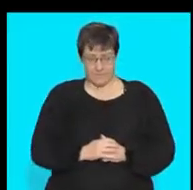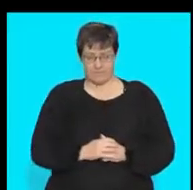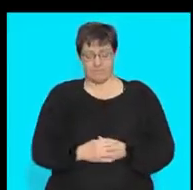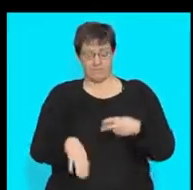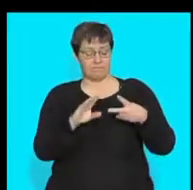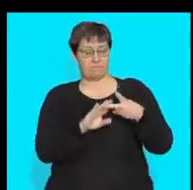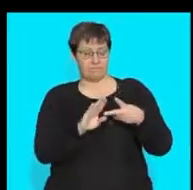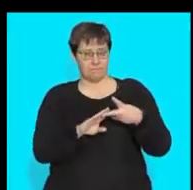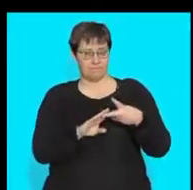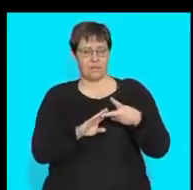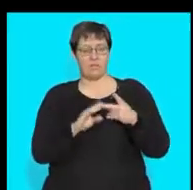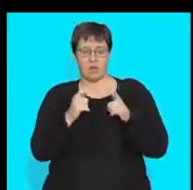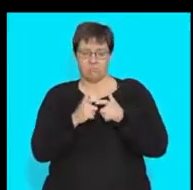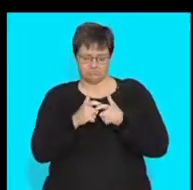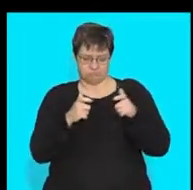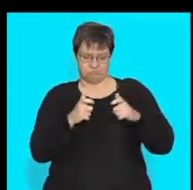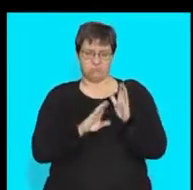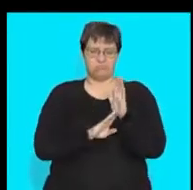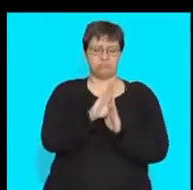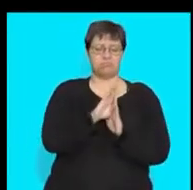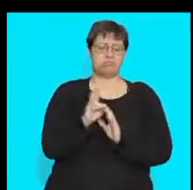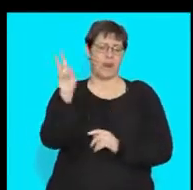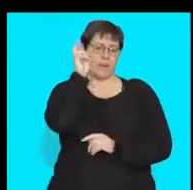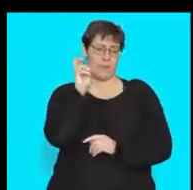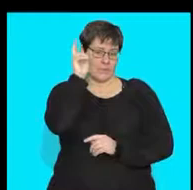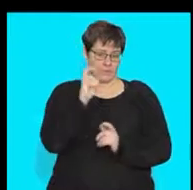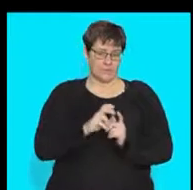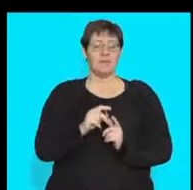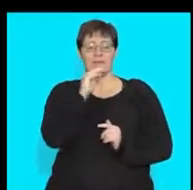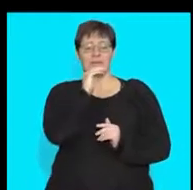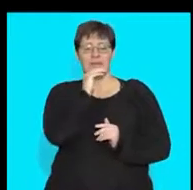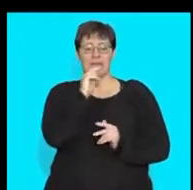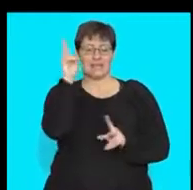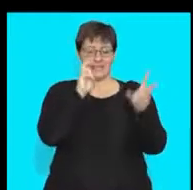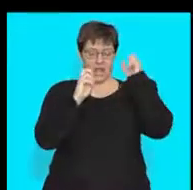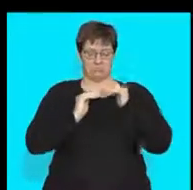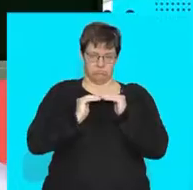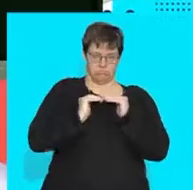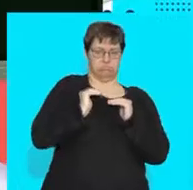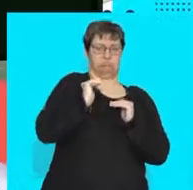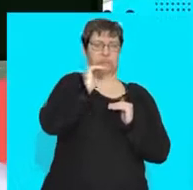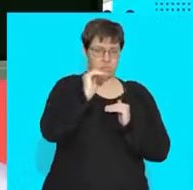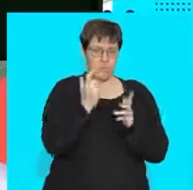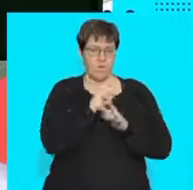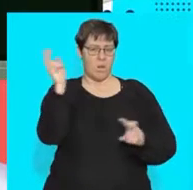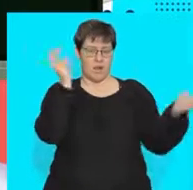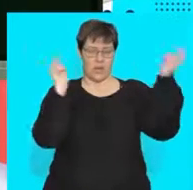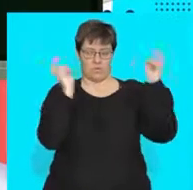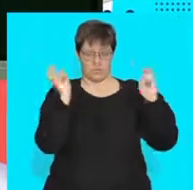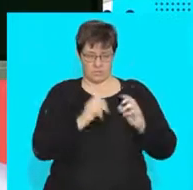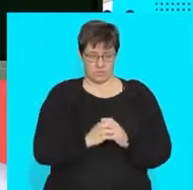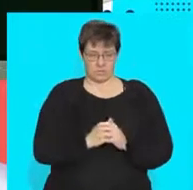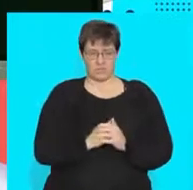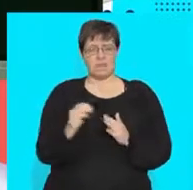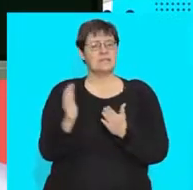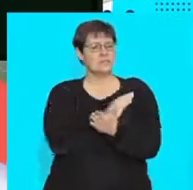Next one, amplification. Right, amplification is the increasing of sound. You're making it louder.